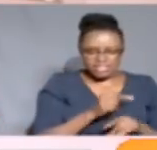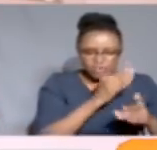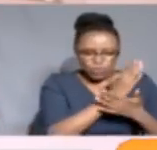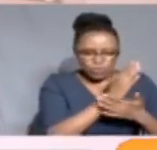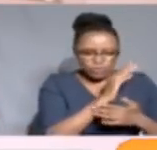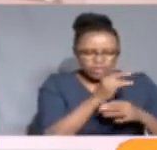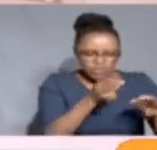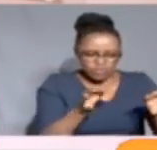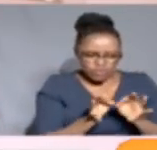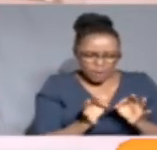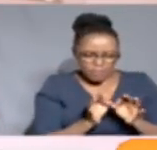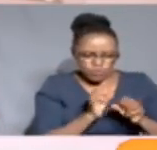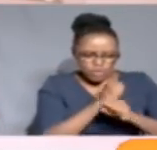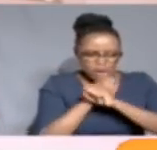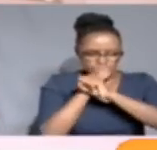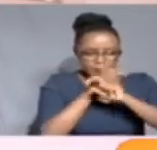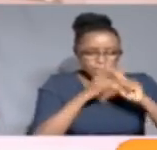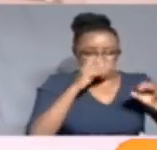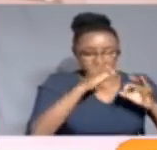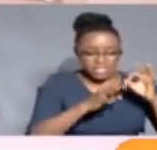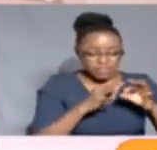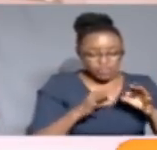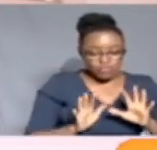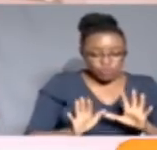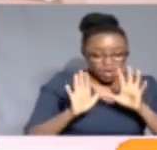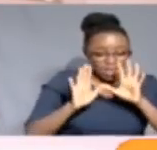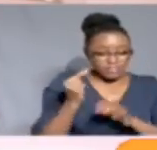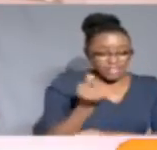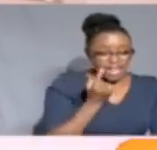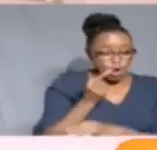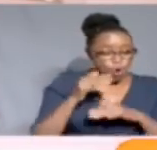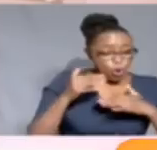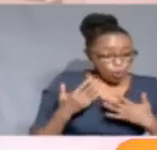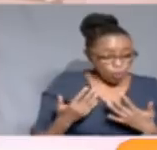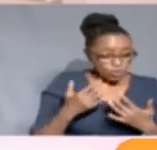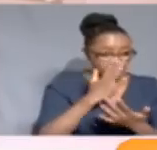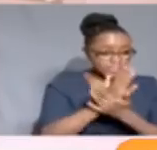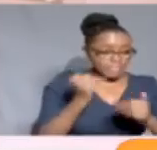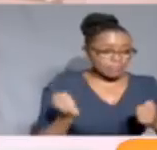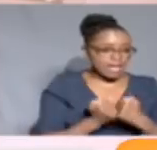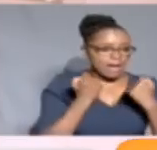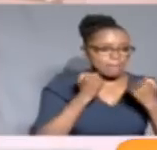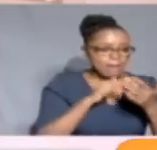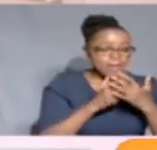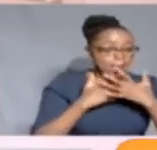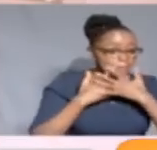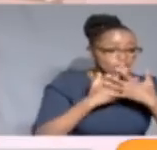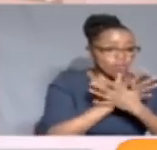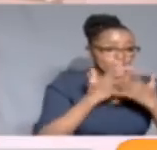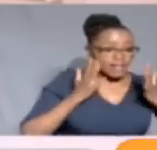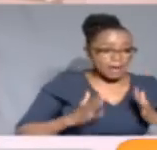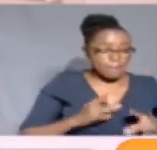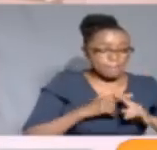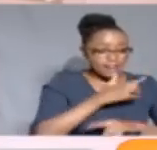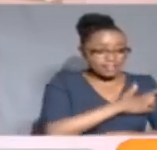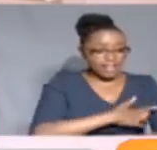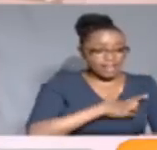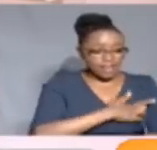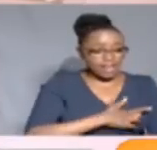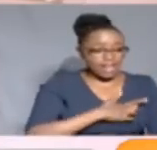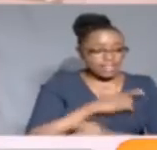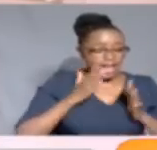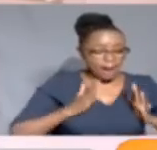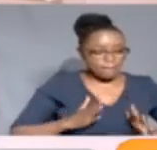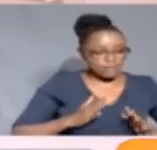by families. But if you're left on your own or something happened, definitely, prison is for everyone. Mm-hmm. But we are lucky that